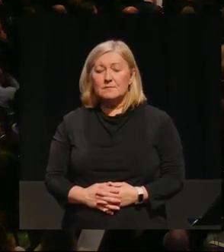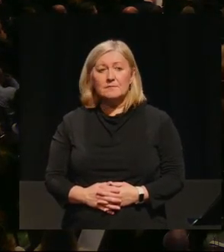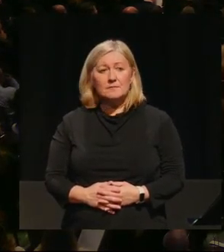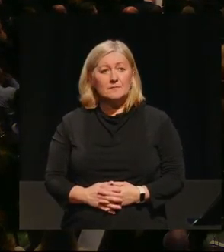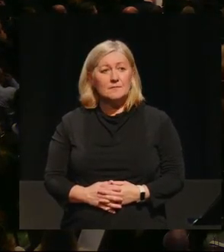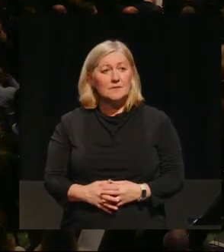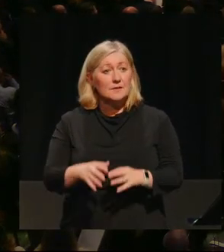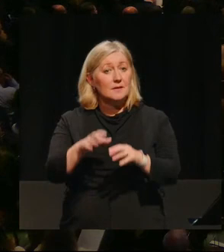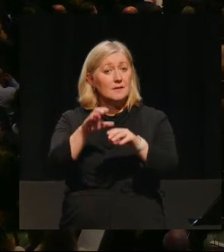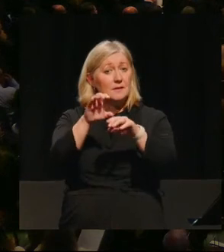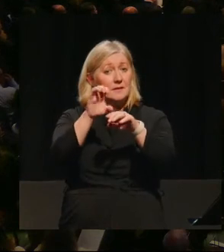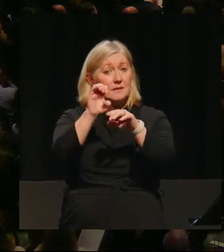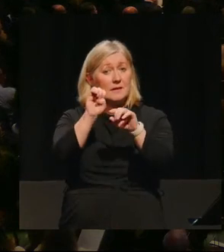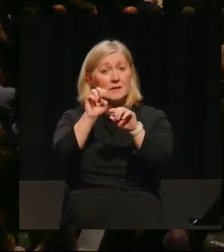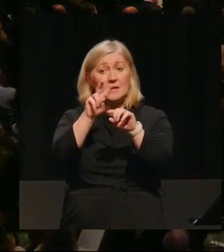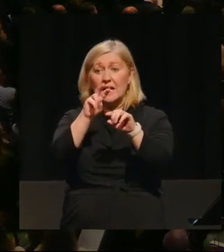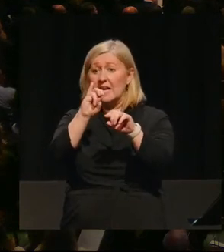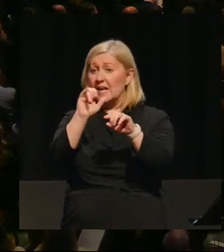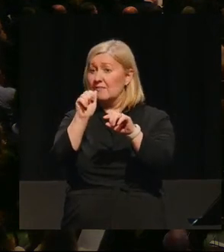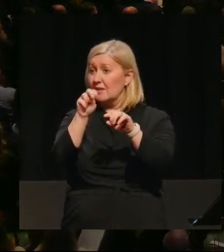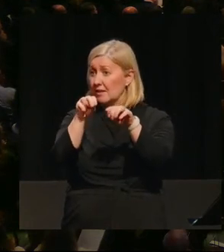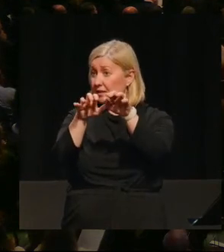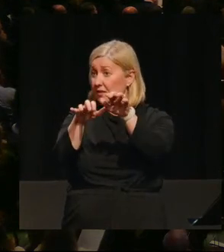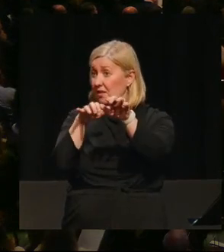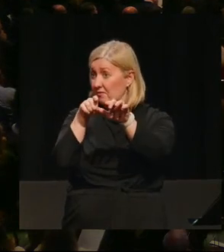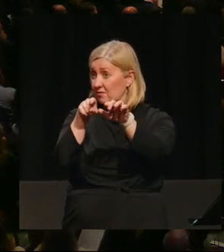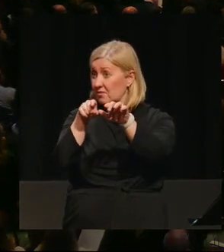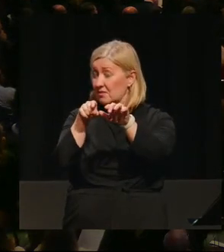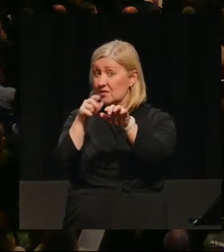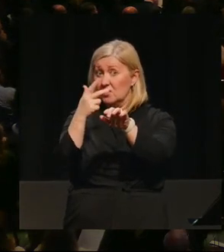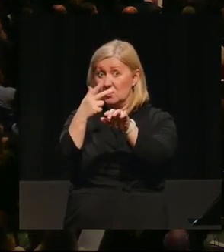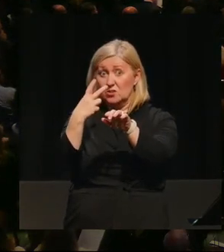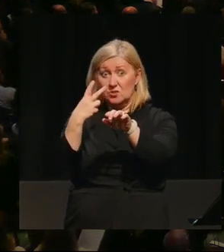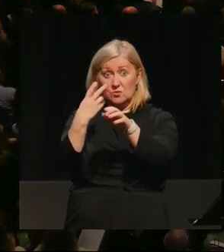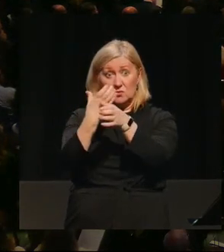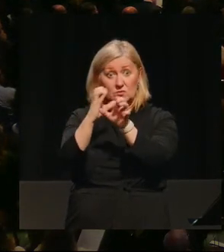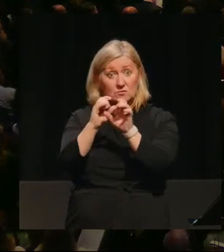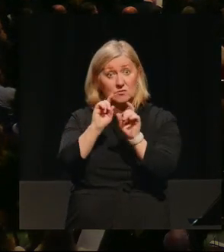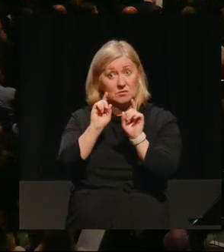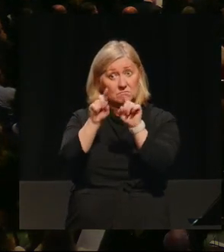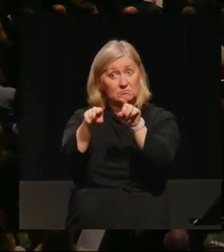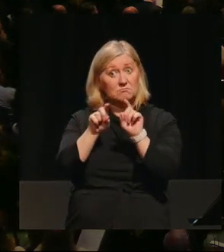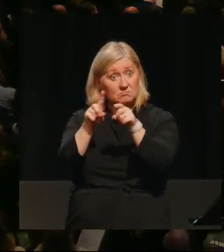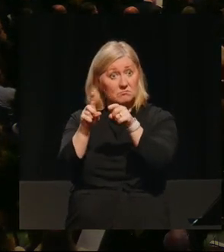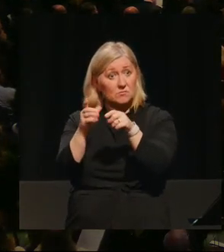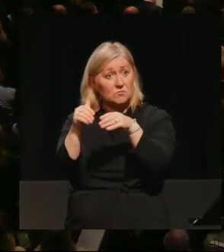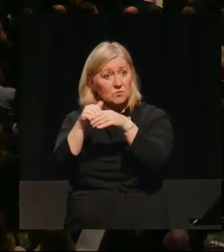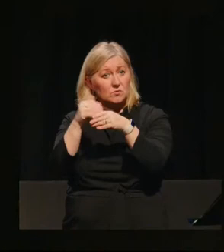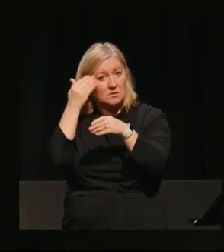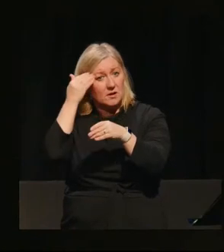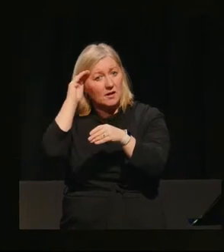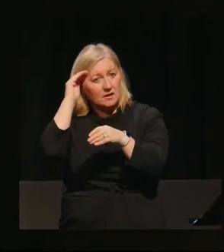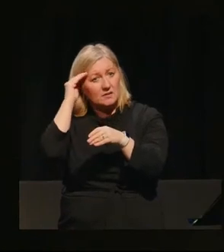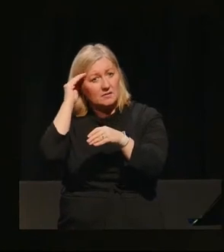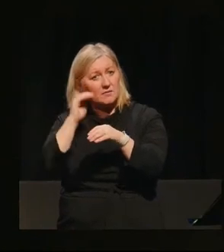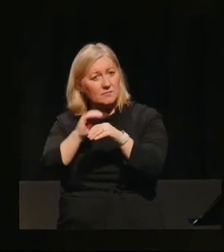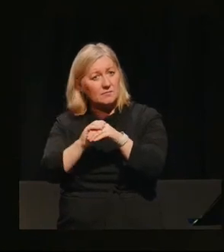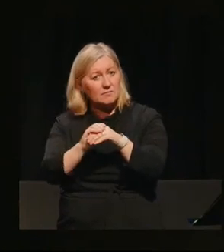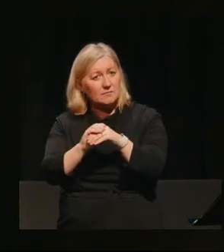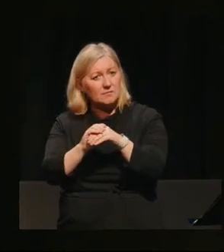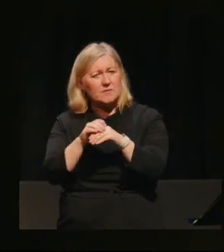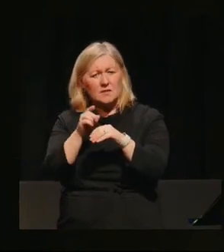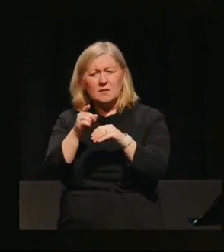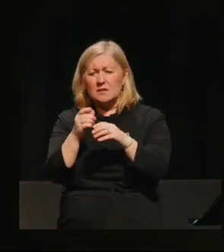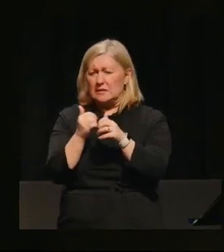Thirty-two countries were represented at the Evian Conference, including Ireland. Delegates